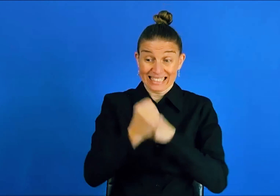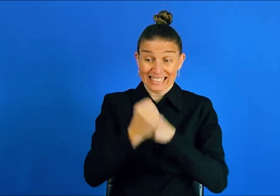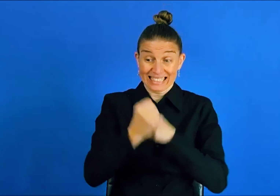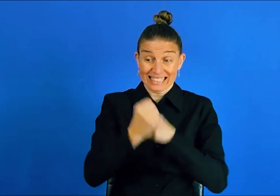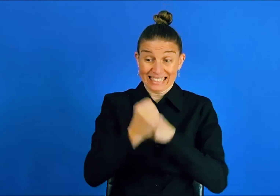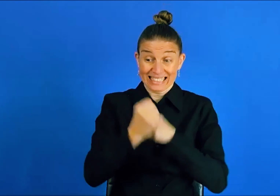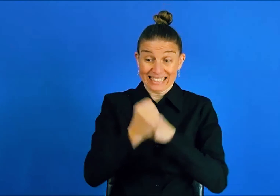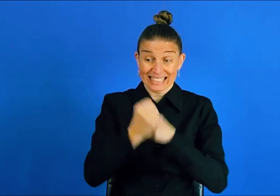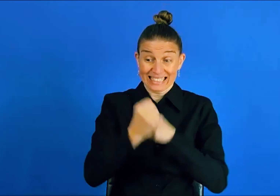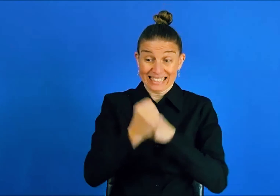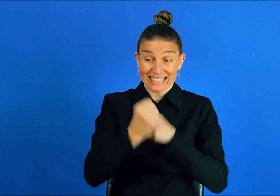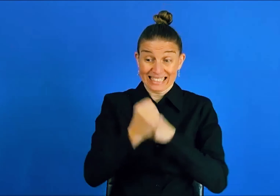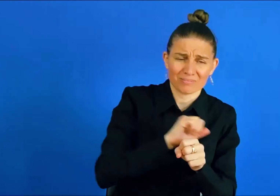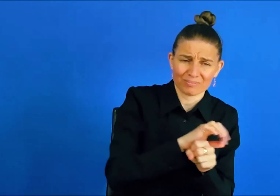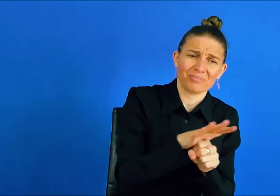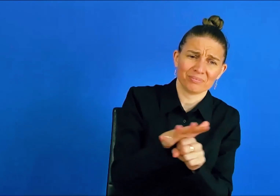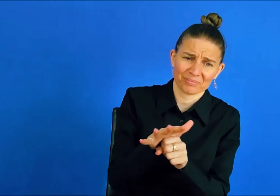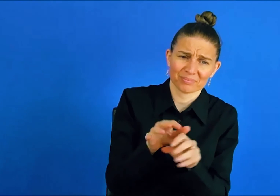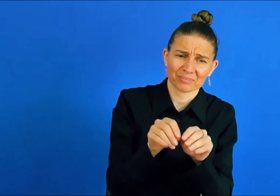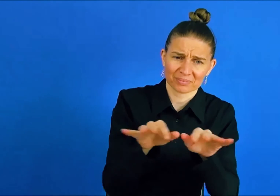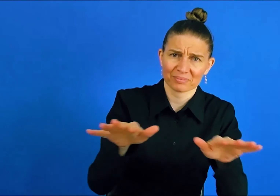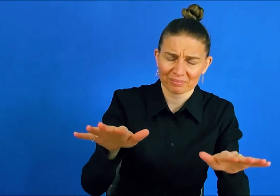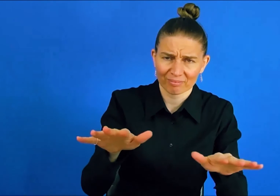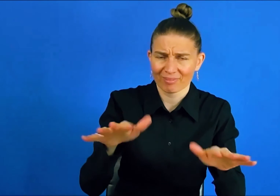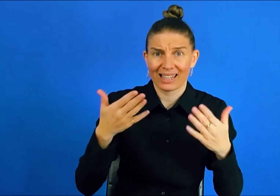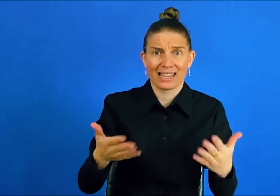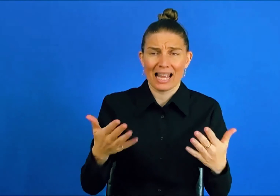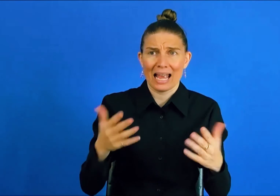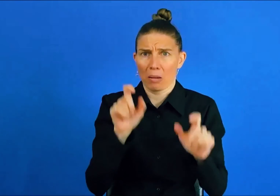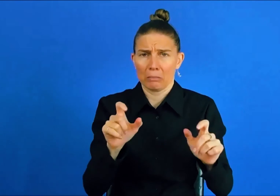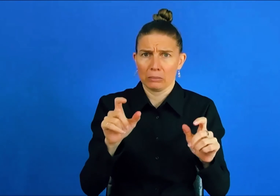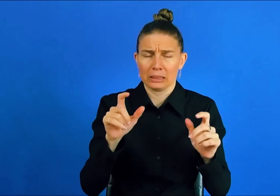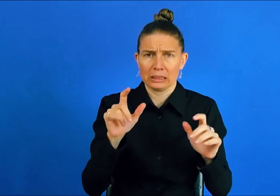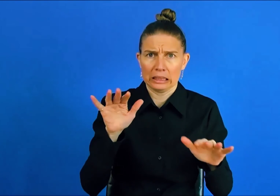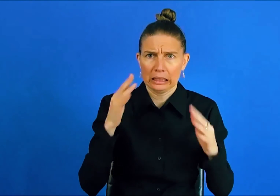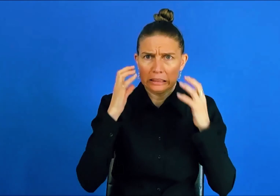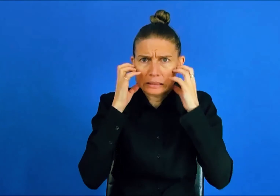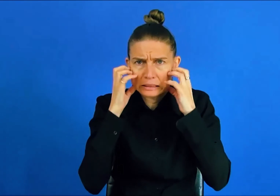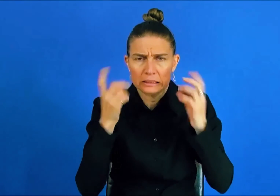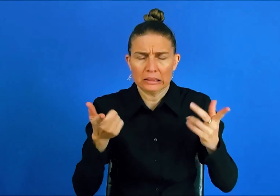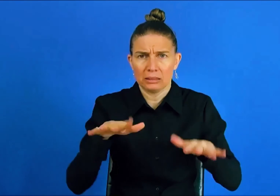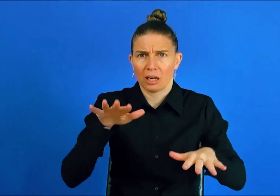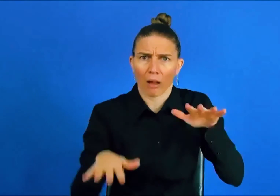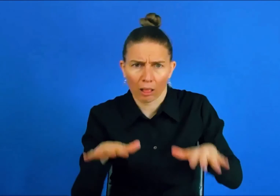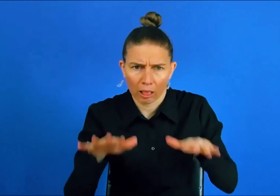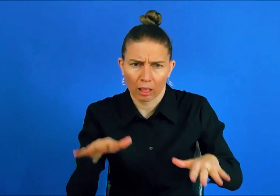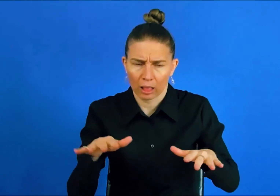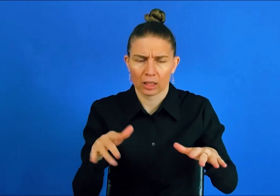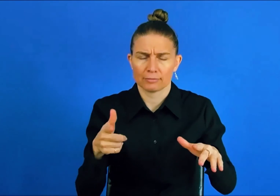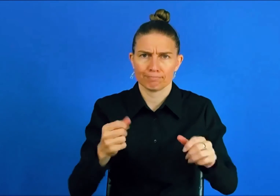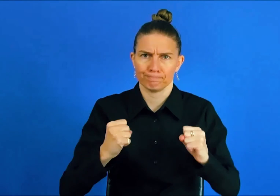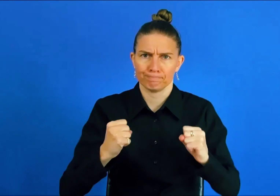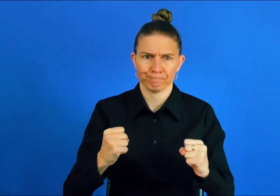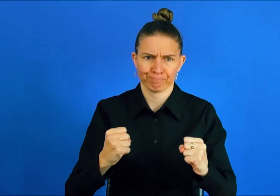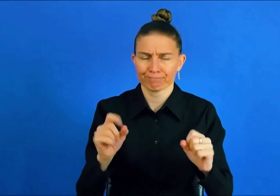a real worry because it brings a lot of instability, but hopefully we should be able to achieve